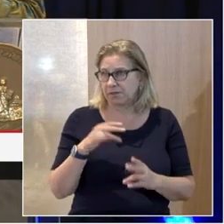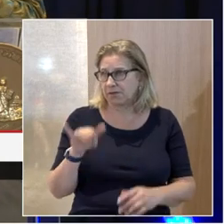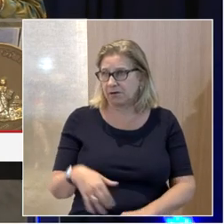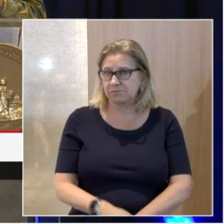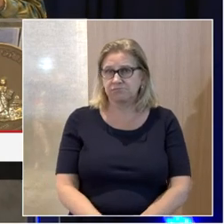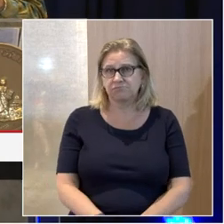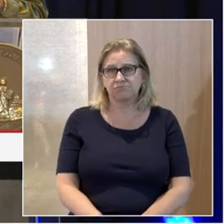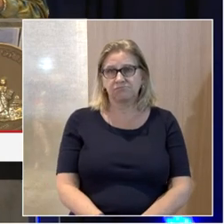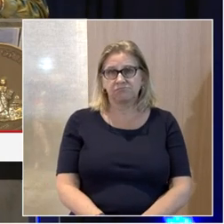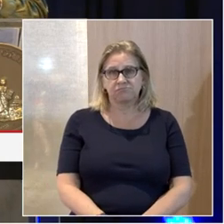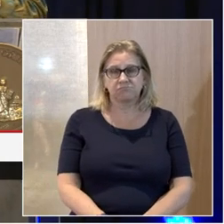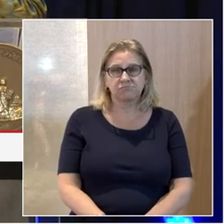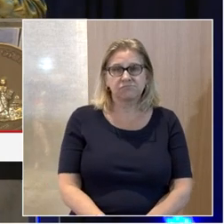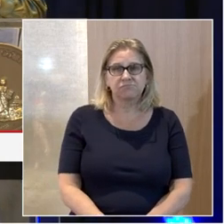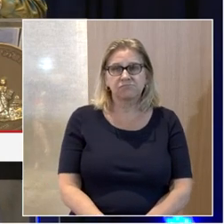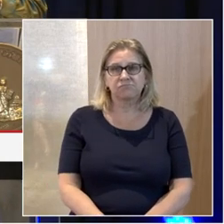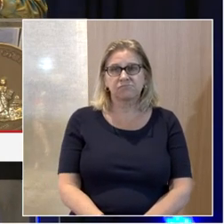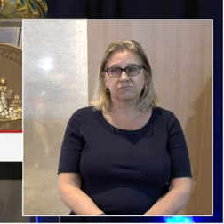Yes, sir?